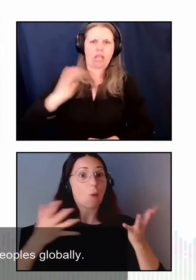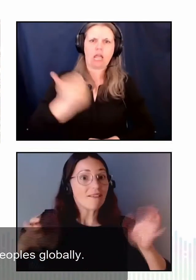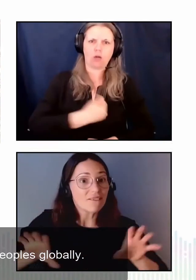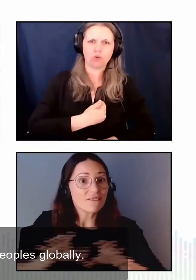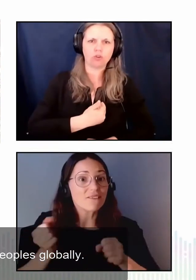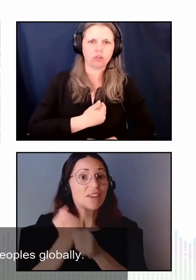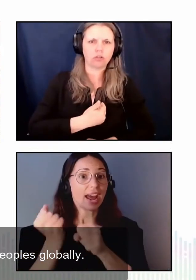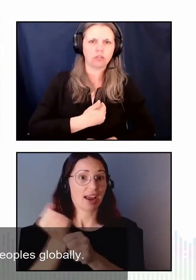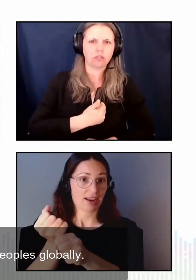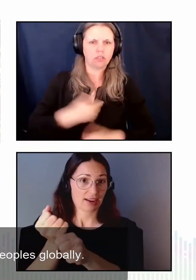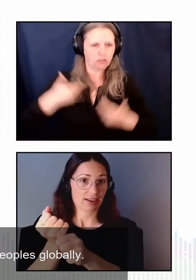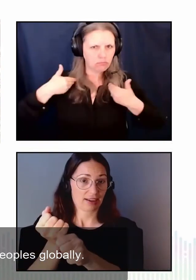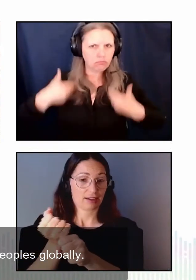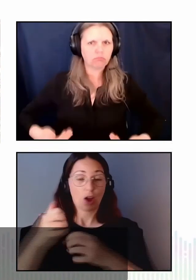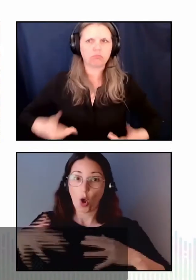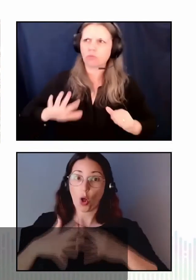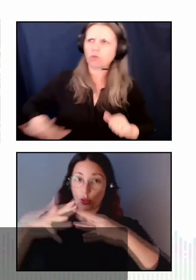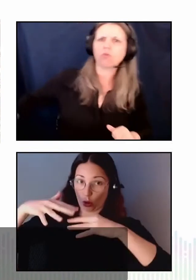as Indigenous peoples globally.